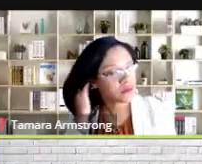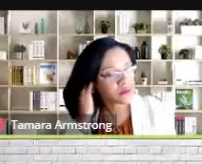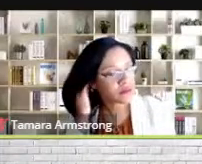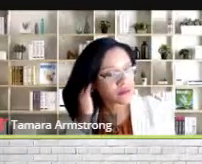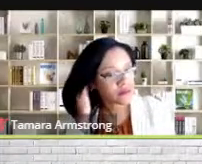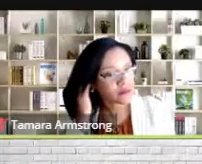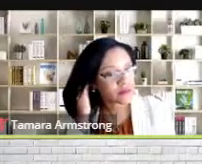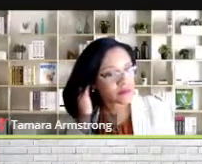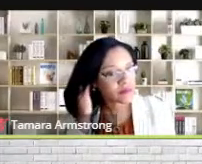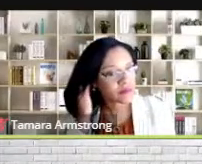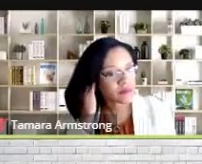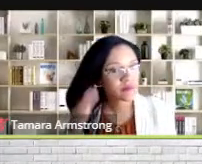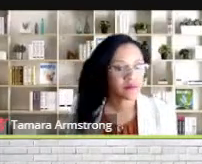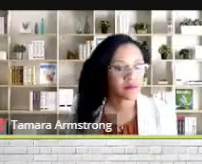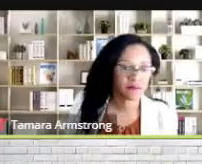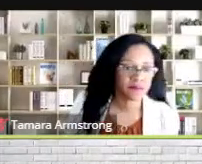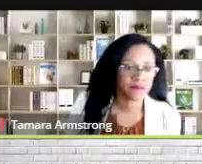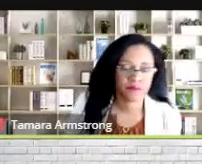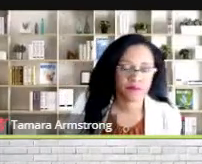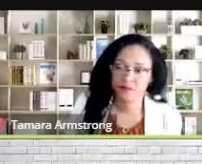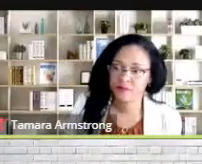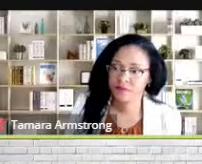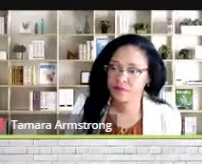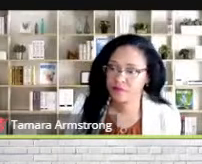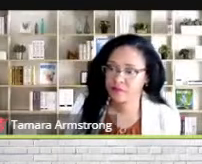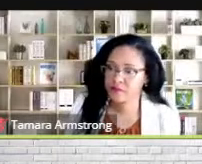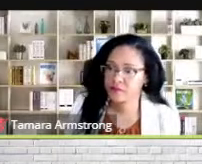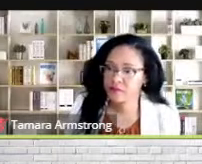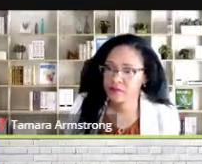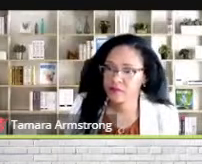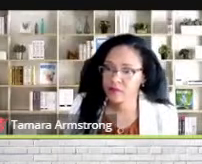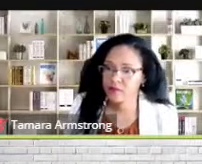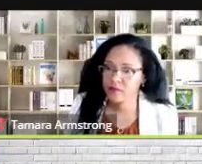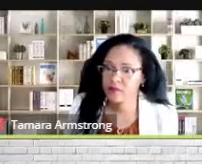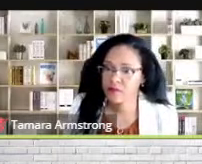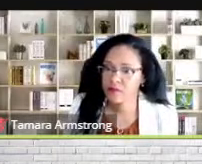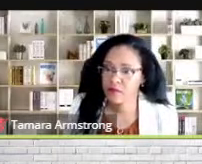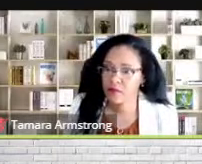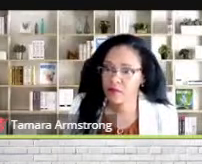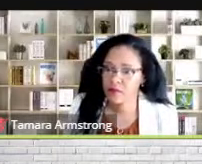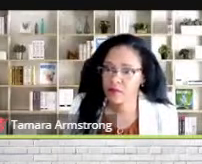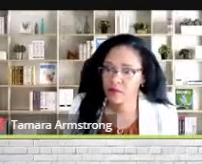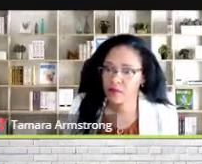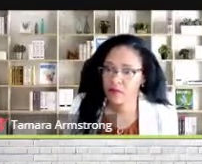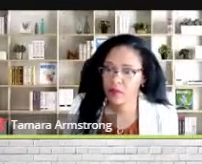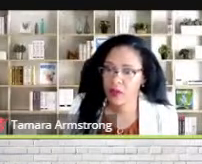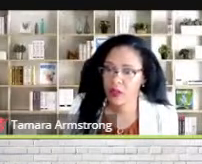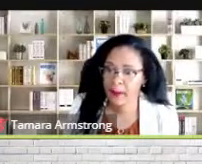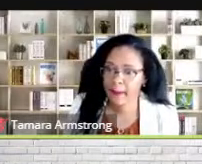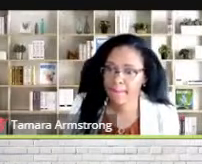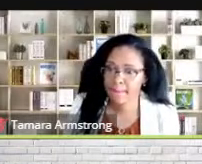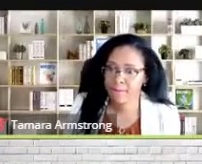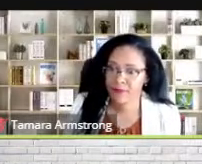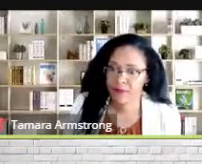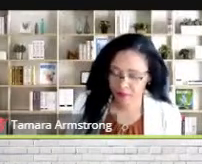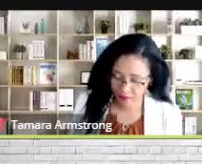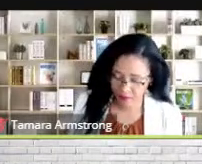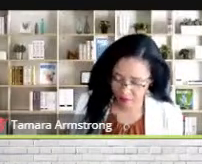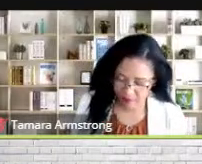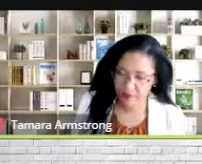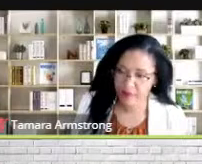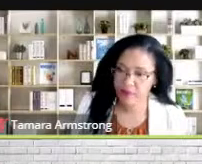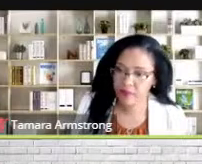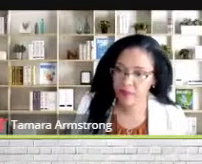you actually state the law behind this mandate? The pharmaceutical companies have no liability to